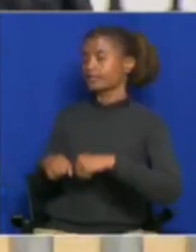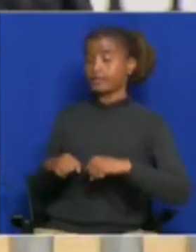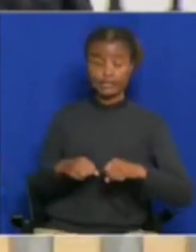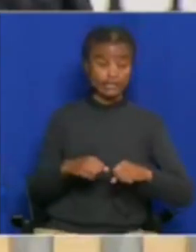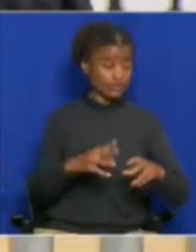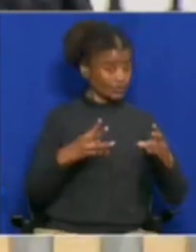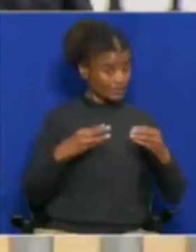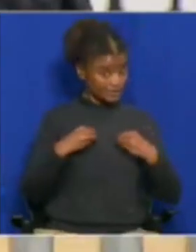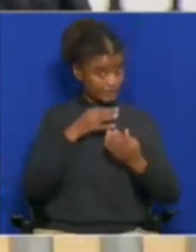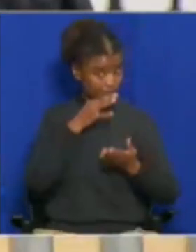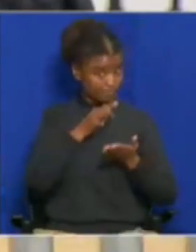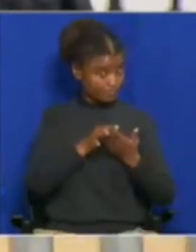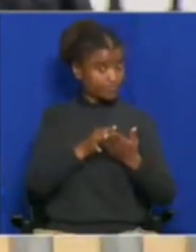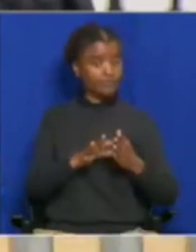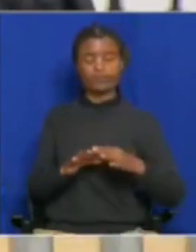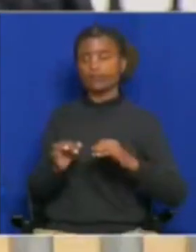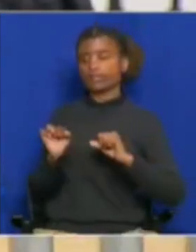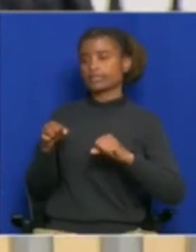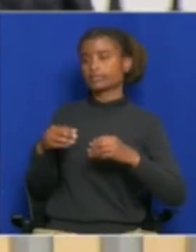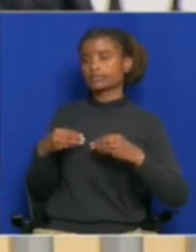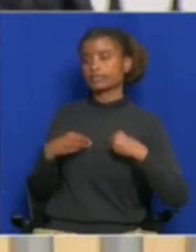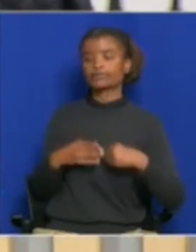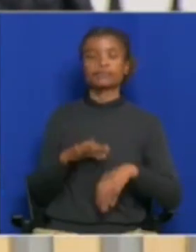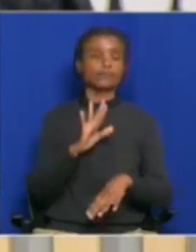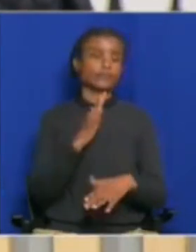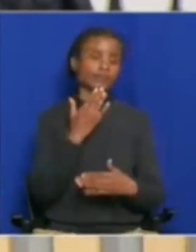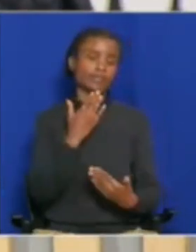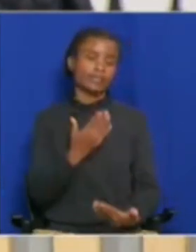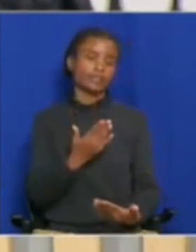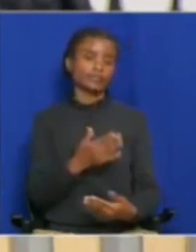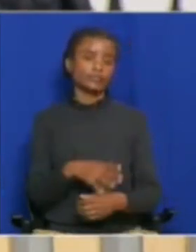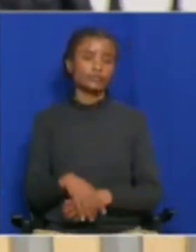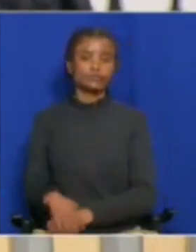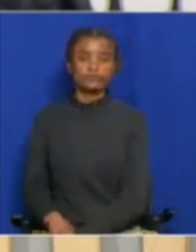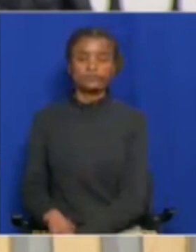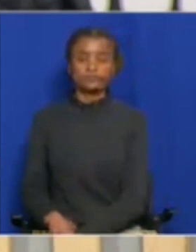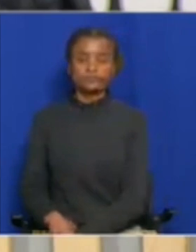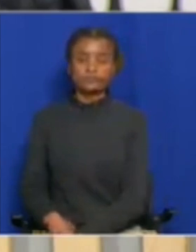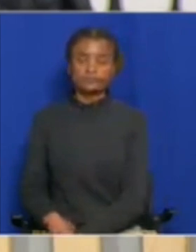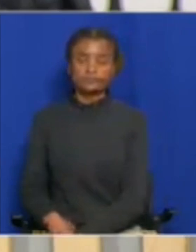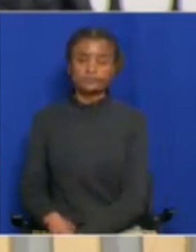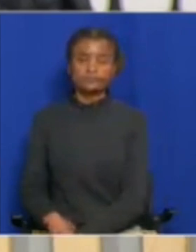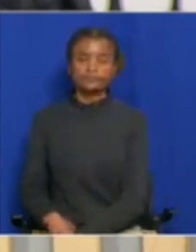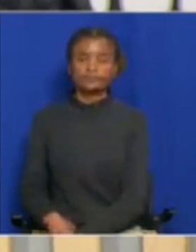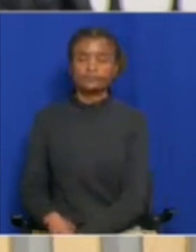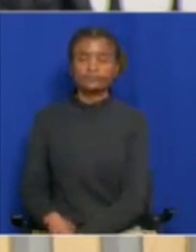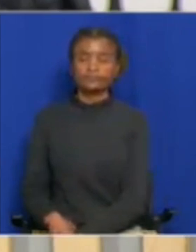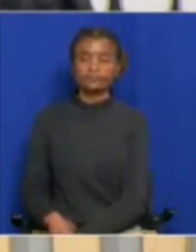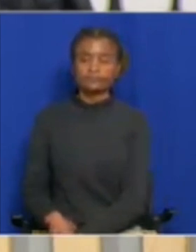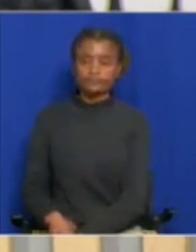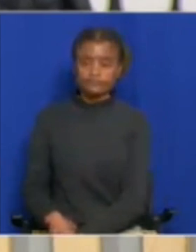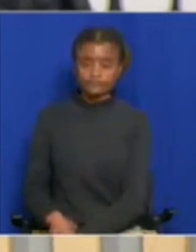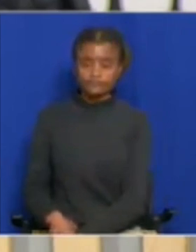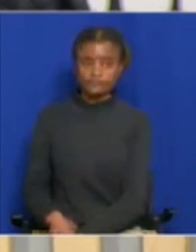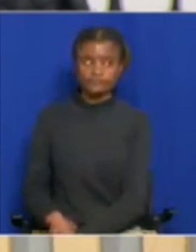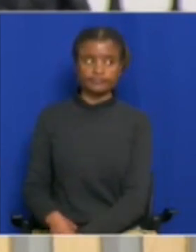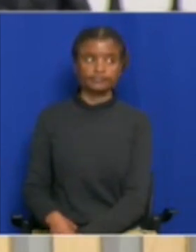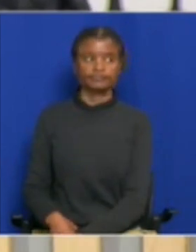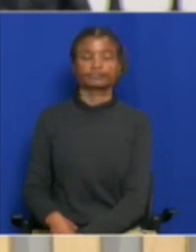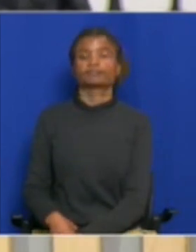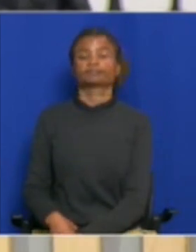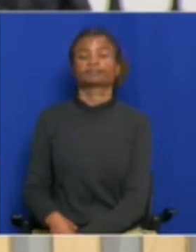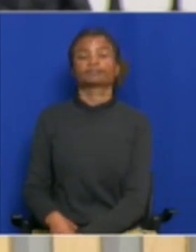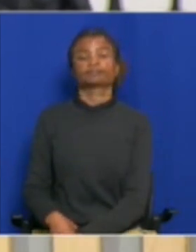Ms. Thank you, Chair. And then following that very same approach to all